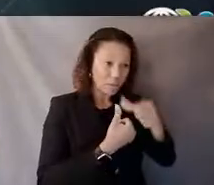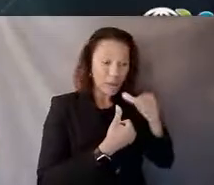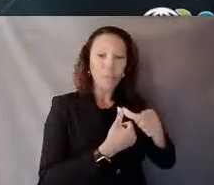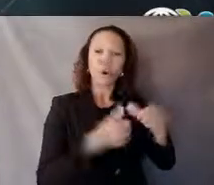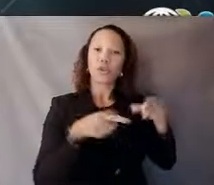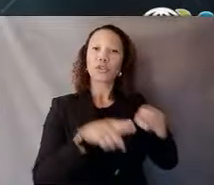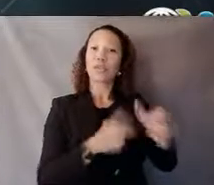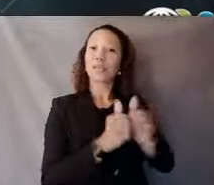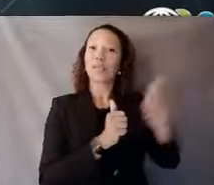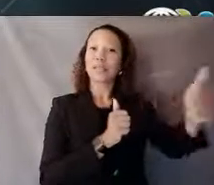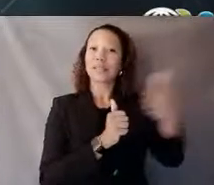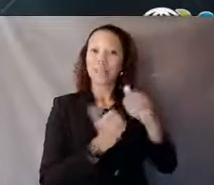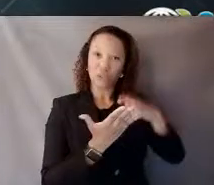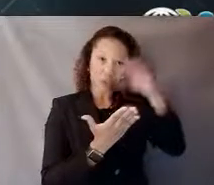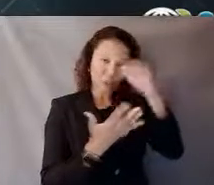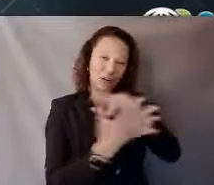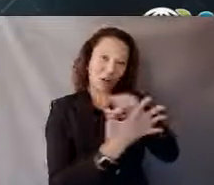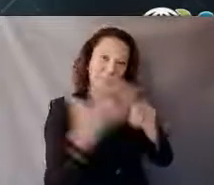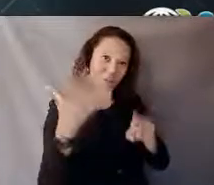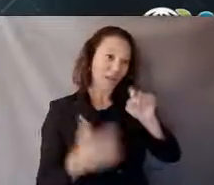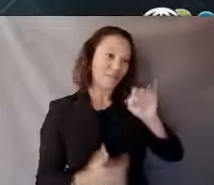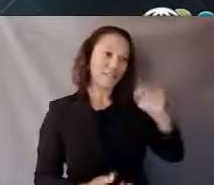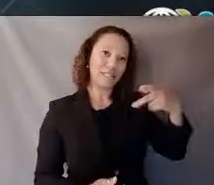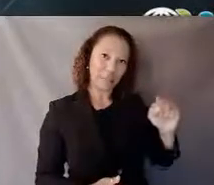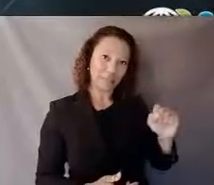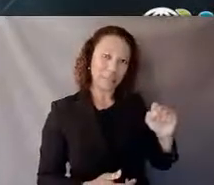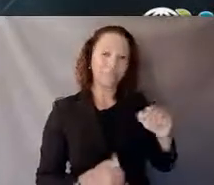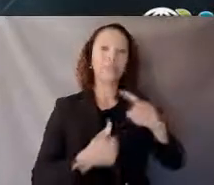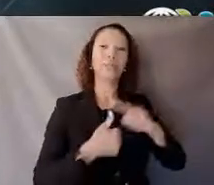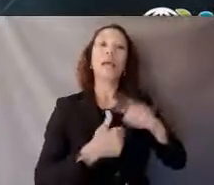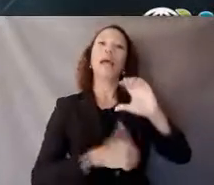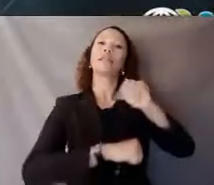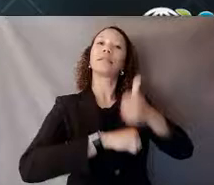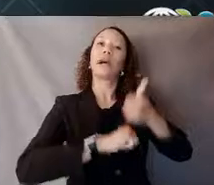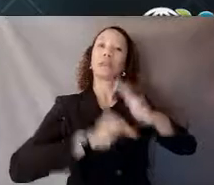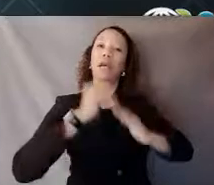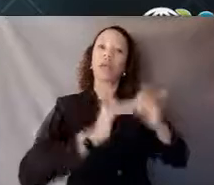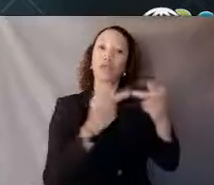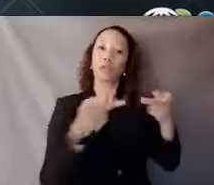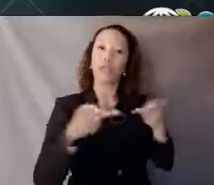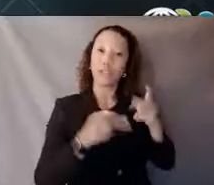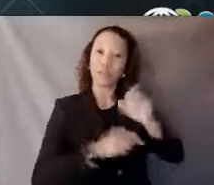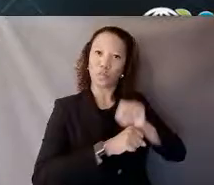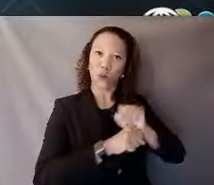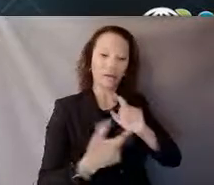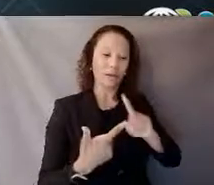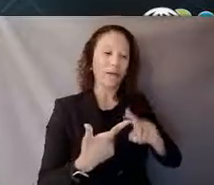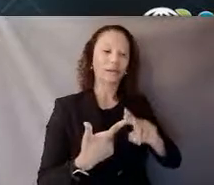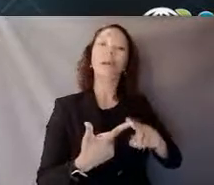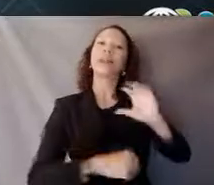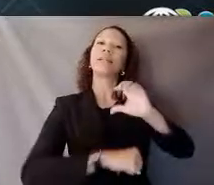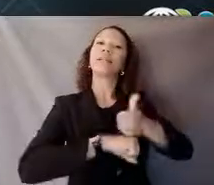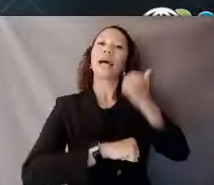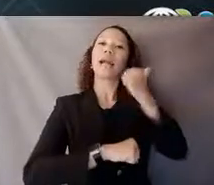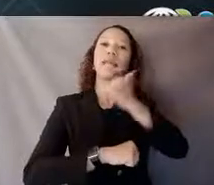learning are these 5 tips. So 1, establish a comfortable space. Number 2, set a daily routine.